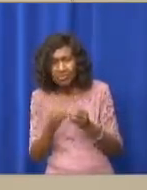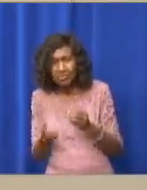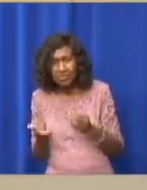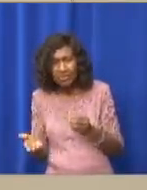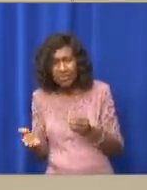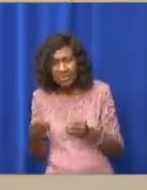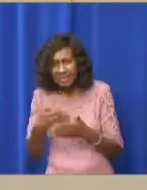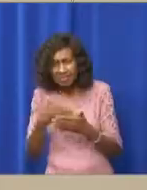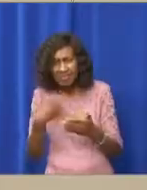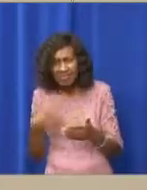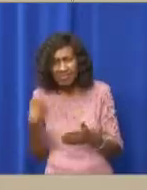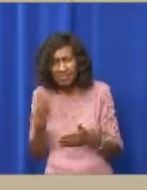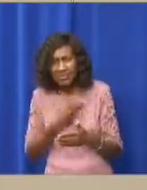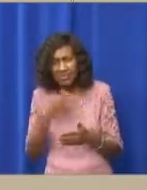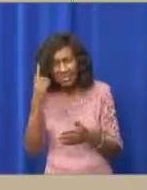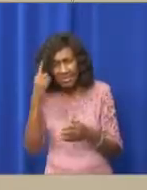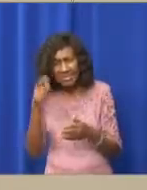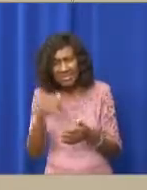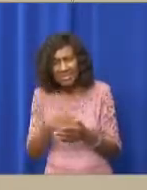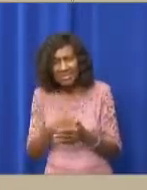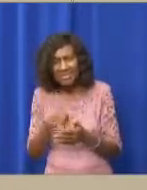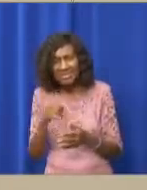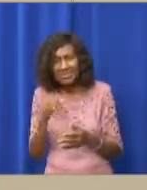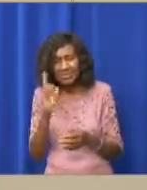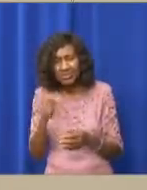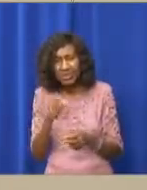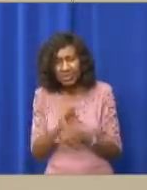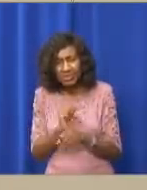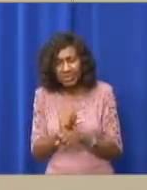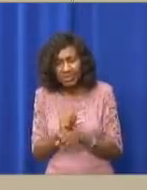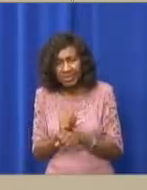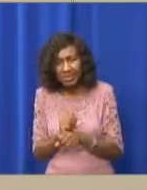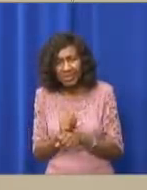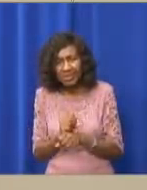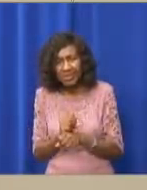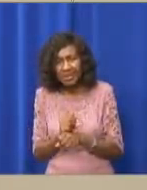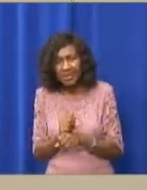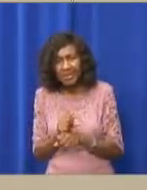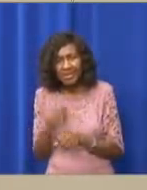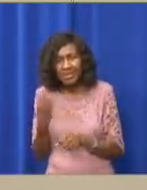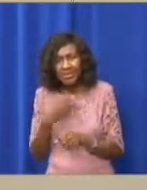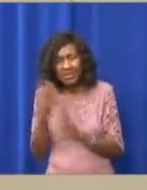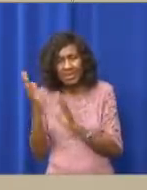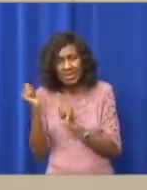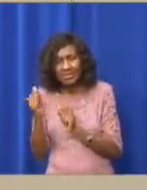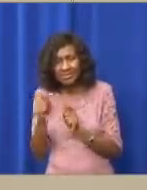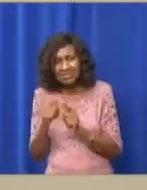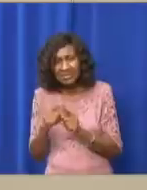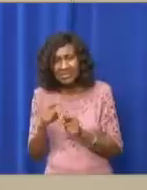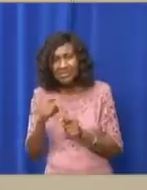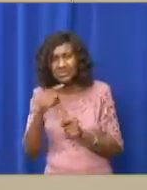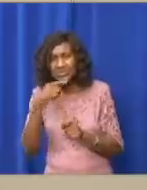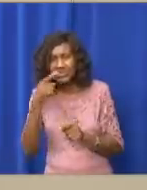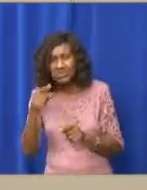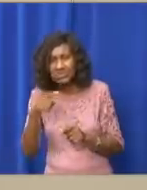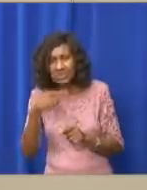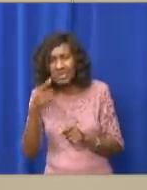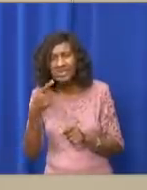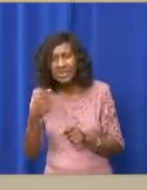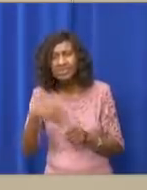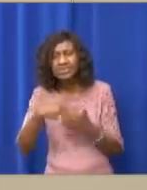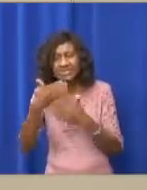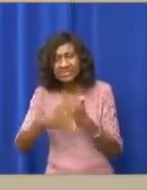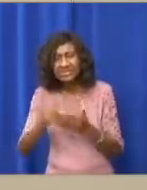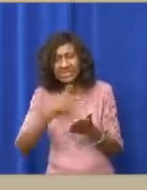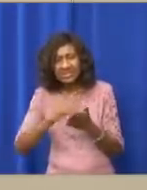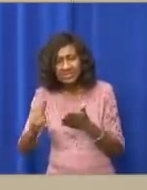ourselves that this will work to serve our customers going forward. As such, we expect to be able to make an official announcement next week as